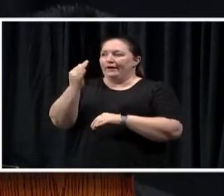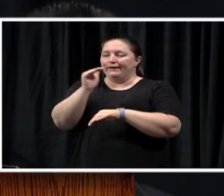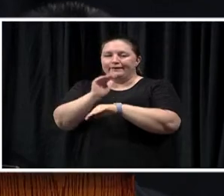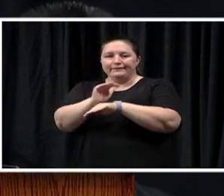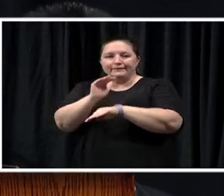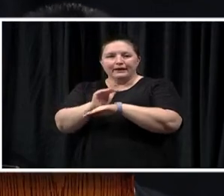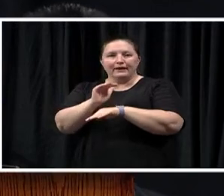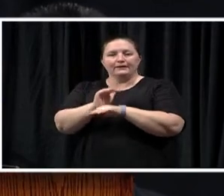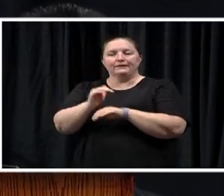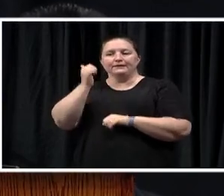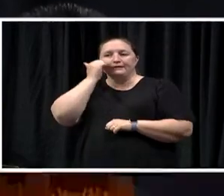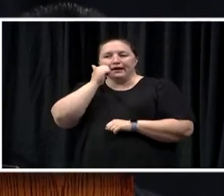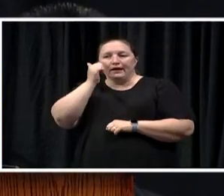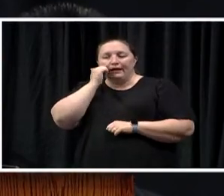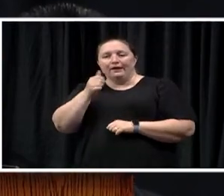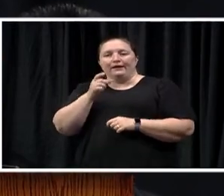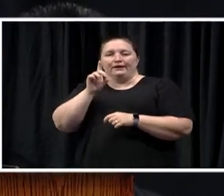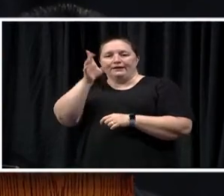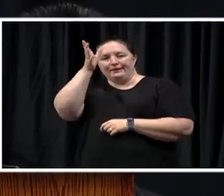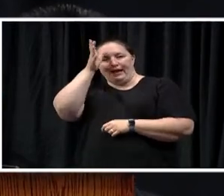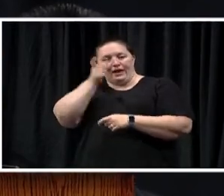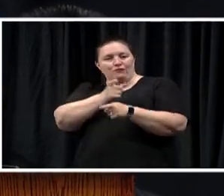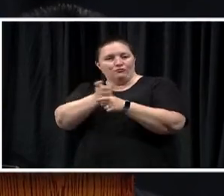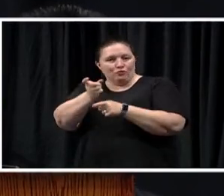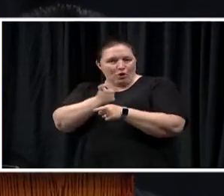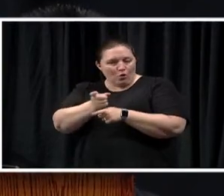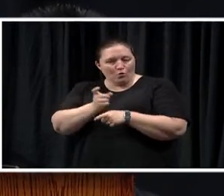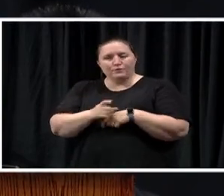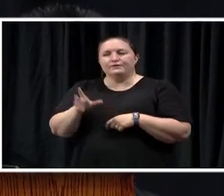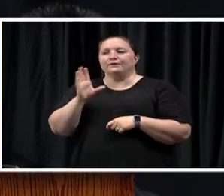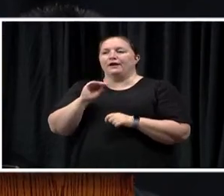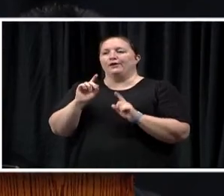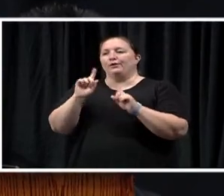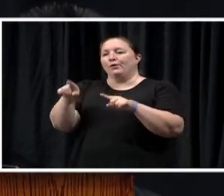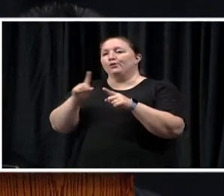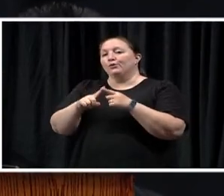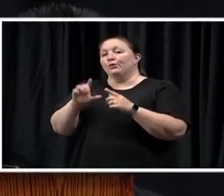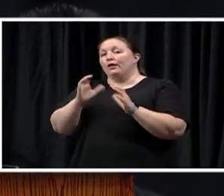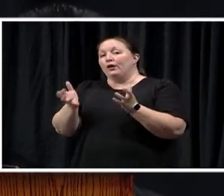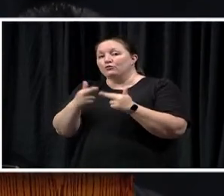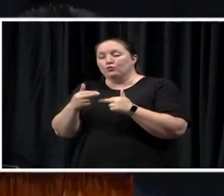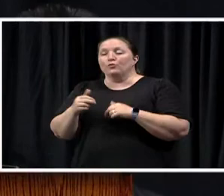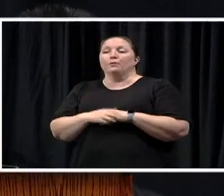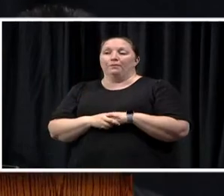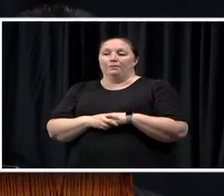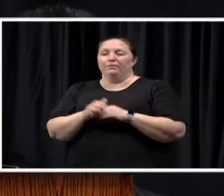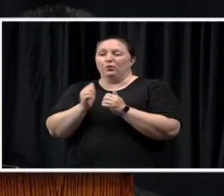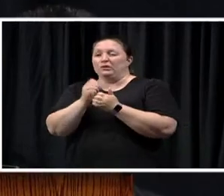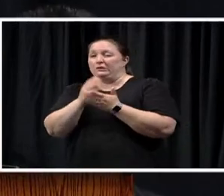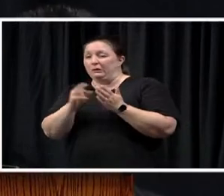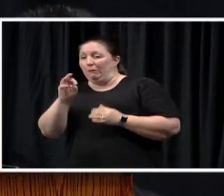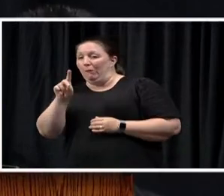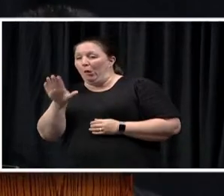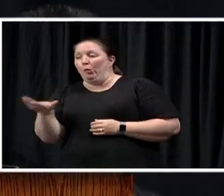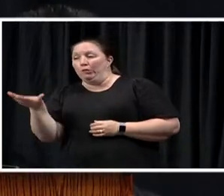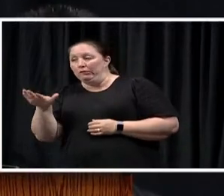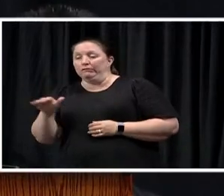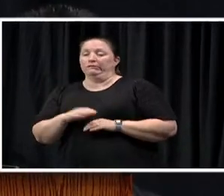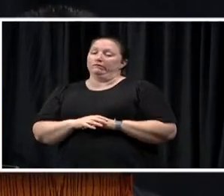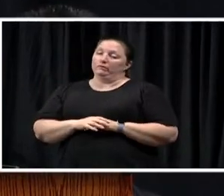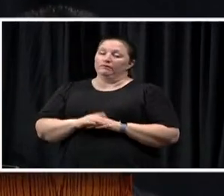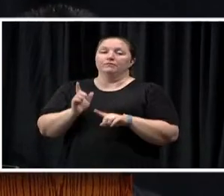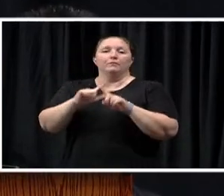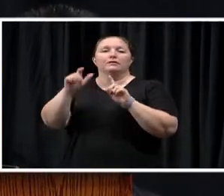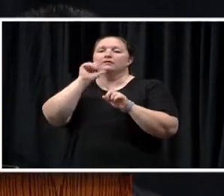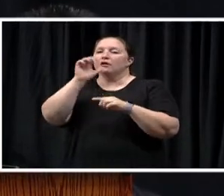Mr. Logsdon dad jokes, and visits to classrooms with an acceptable amount of mold. But it's not all smooth